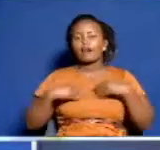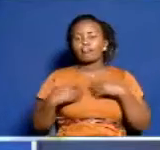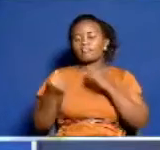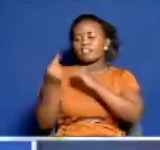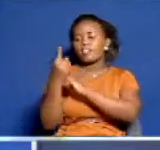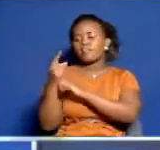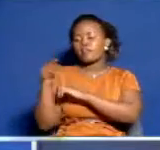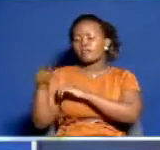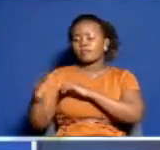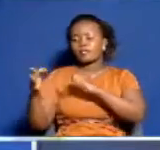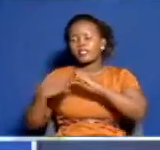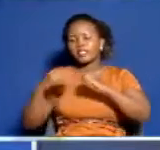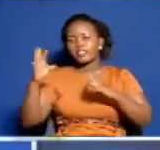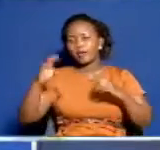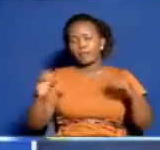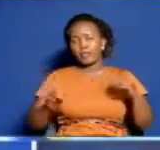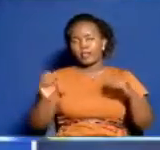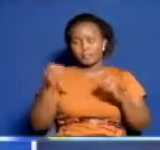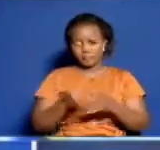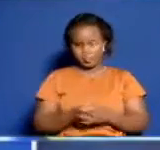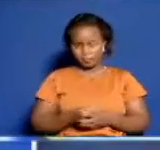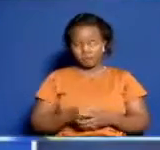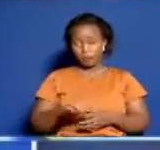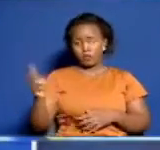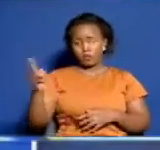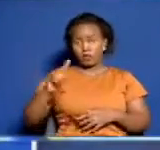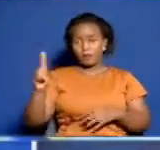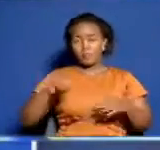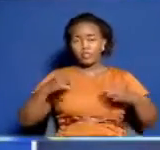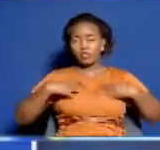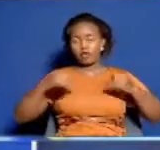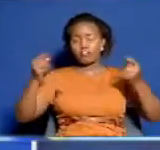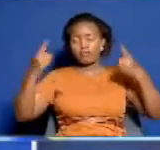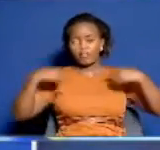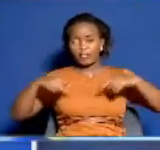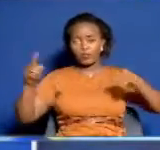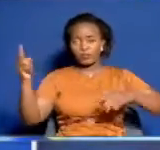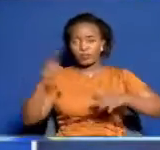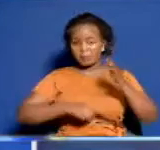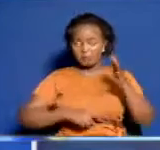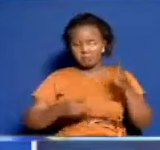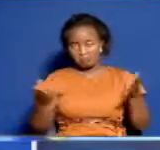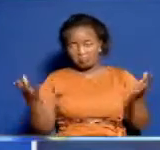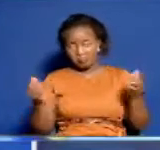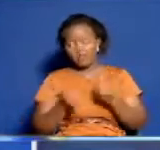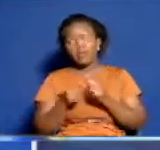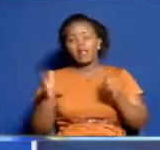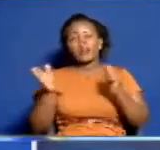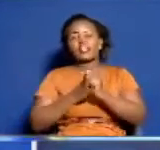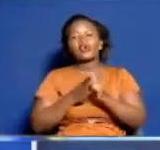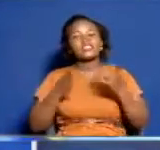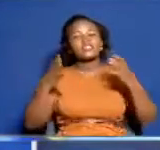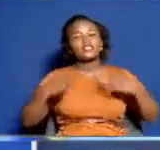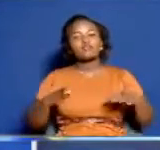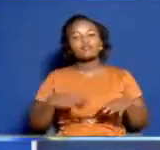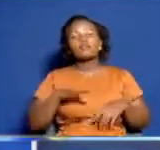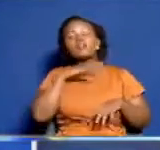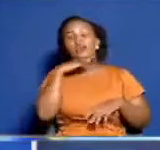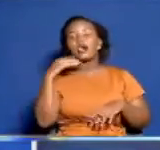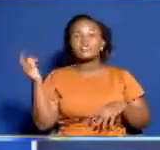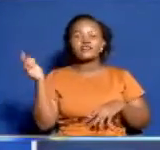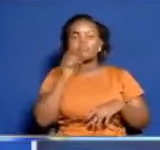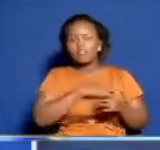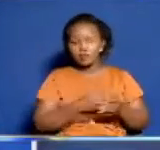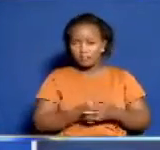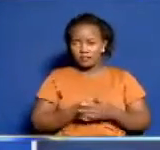11.8%. According to the Ministry of Health, 19 people have succumbed to the disease to bring total fatalities in the country